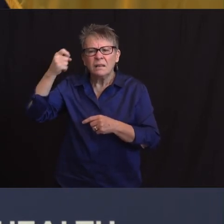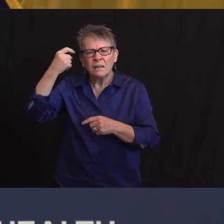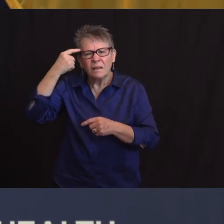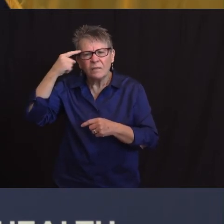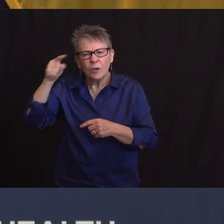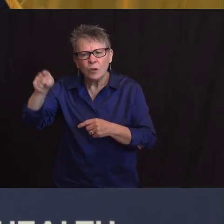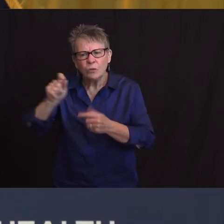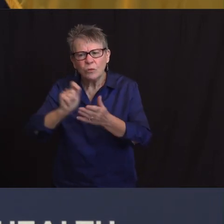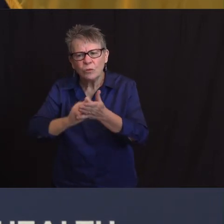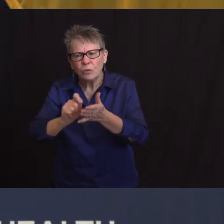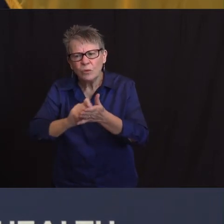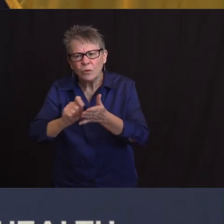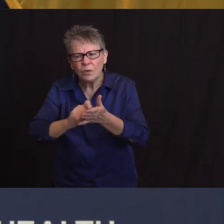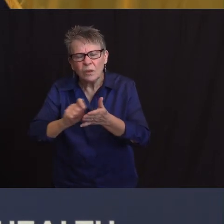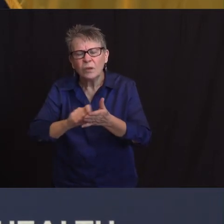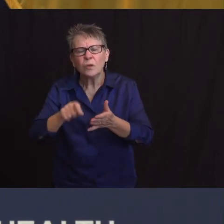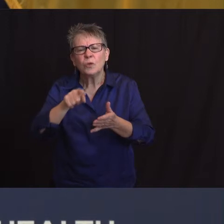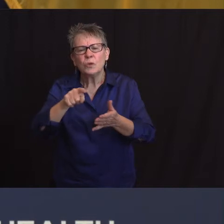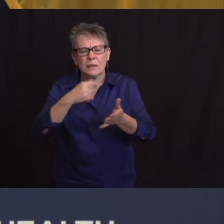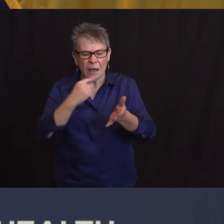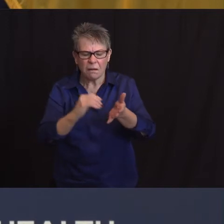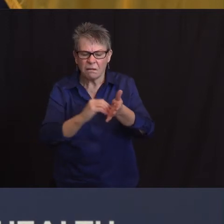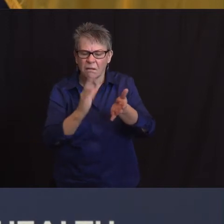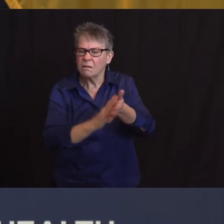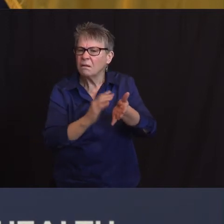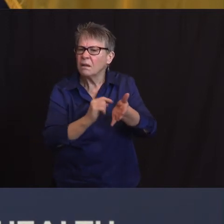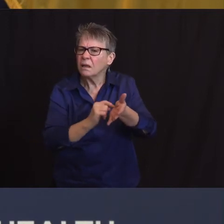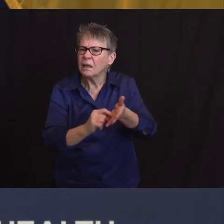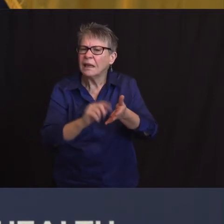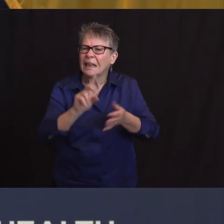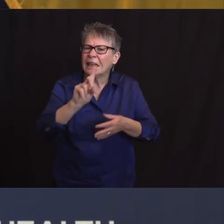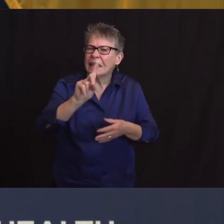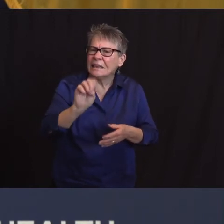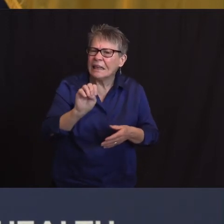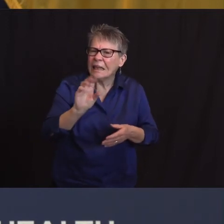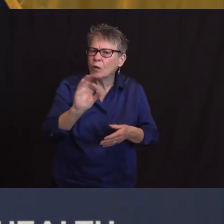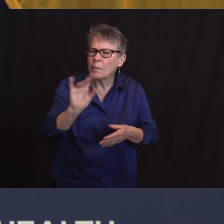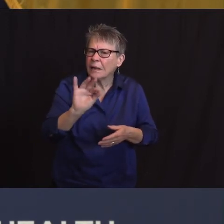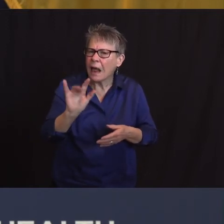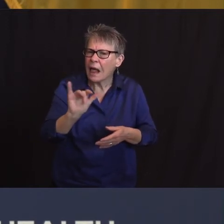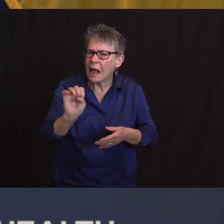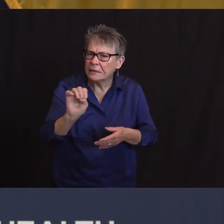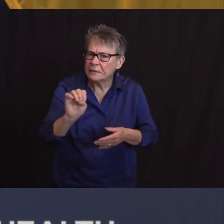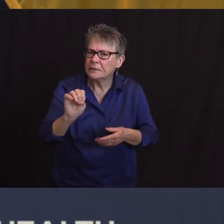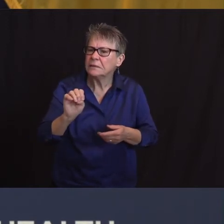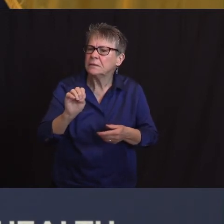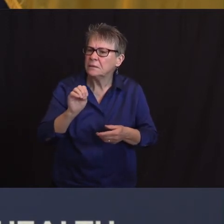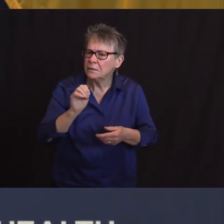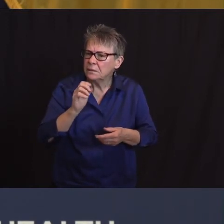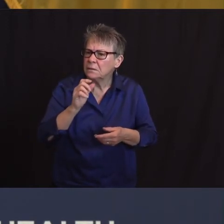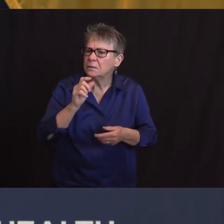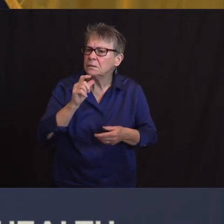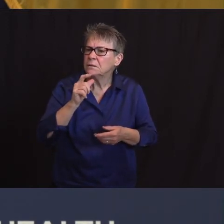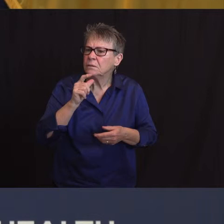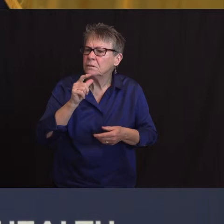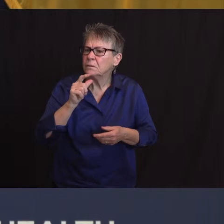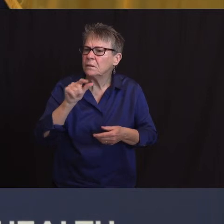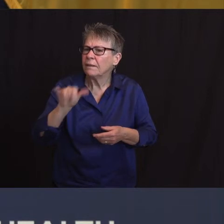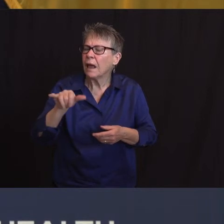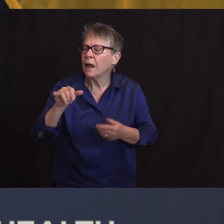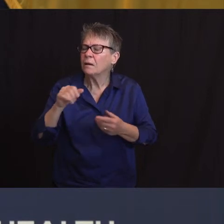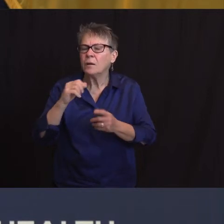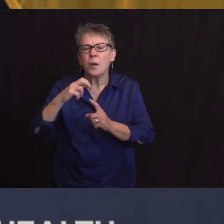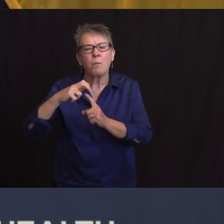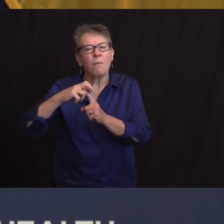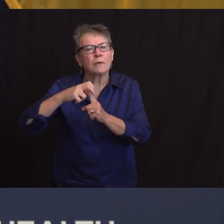mushrooms while marijuana decriminalization is still stalled? And what is the status of negotiations on